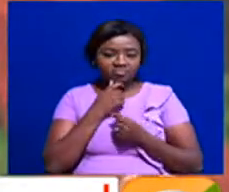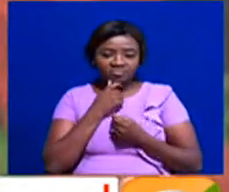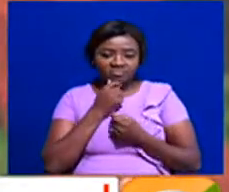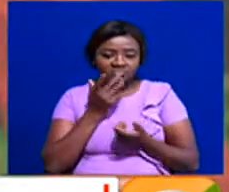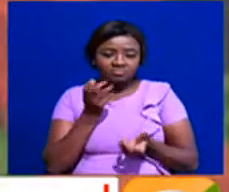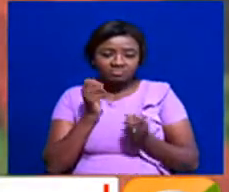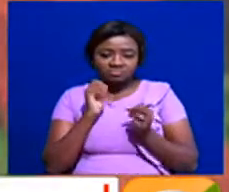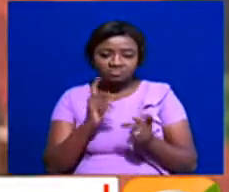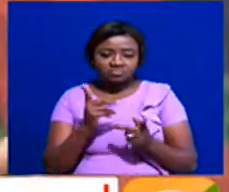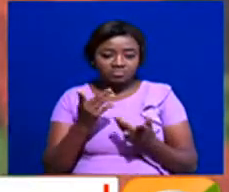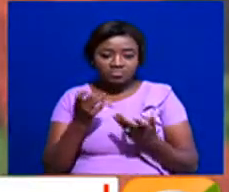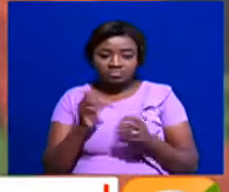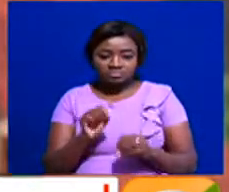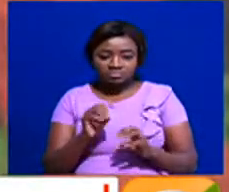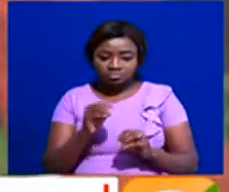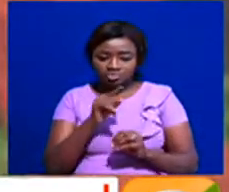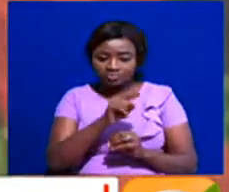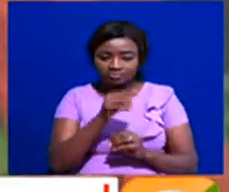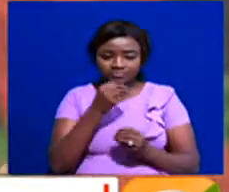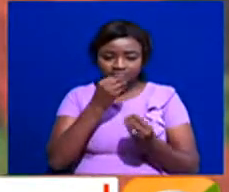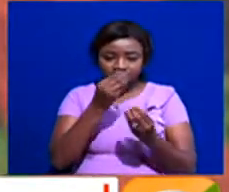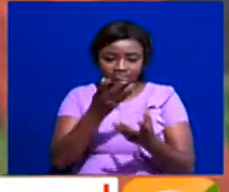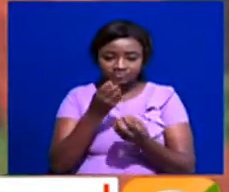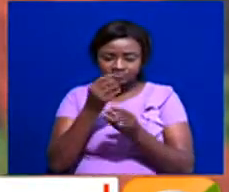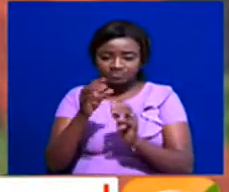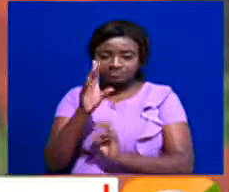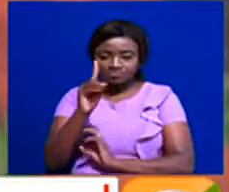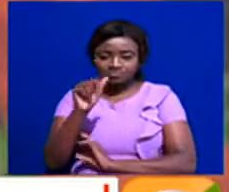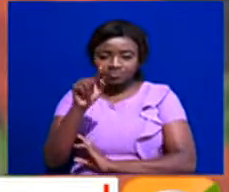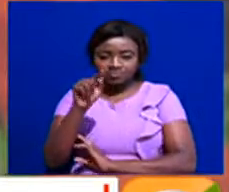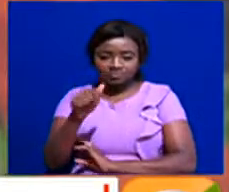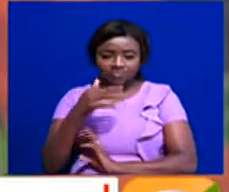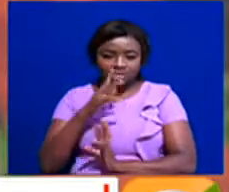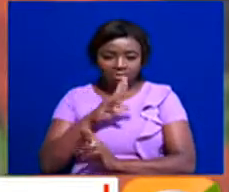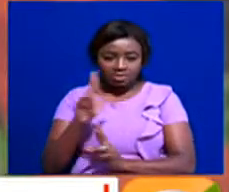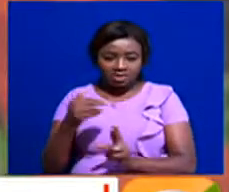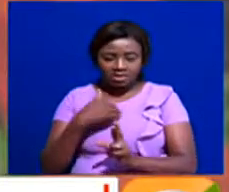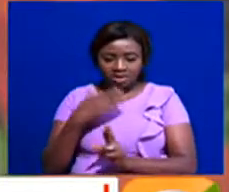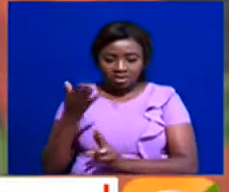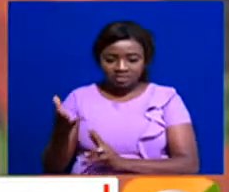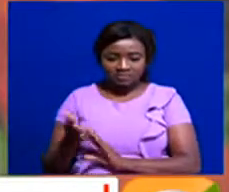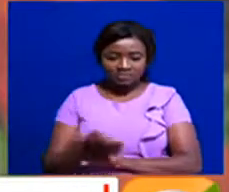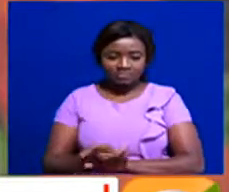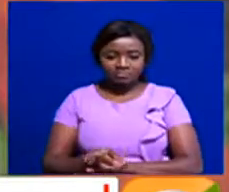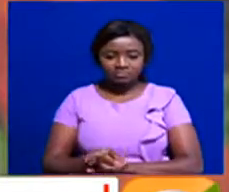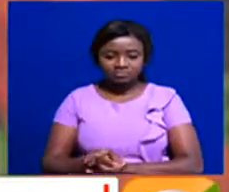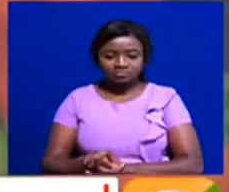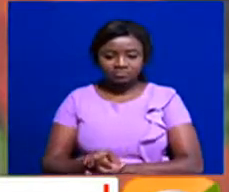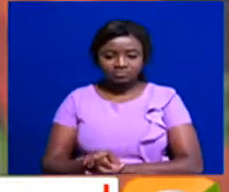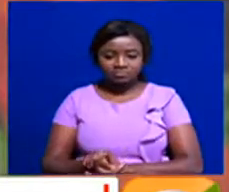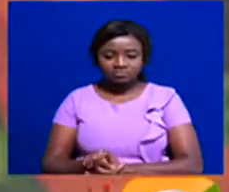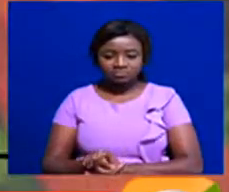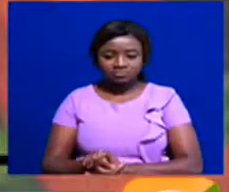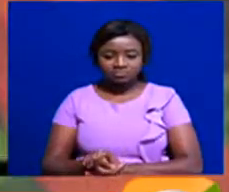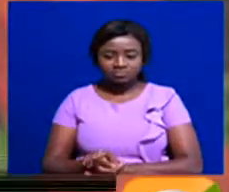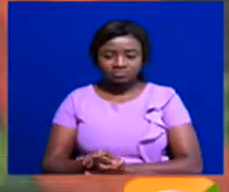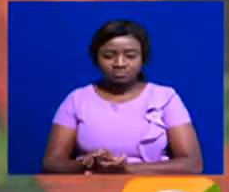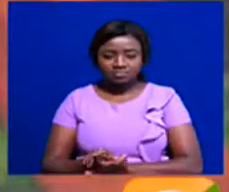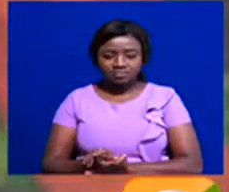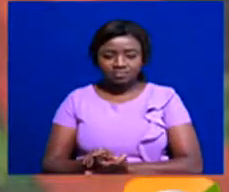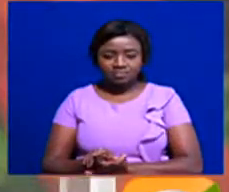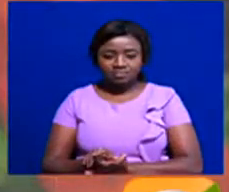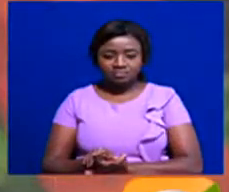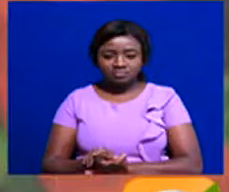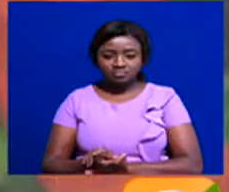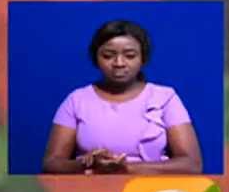this data and information that is available with farmers, why is it difficult for them to transition?